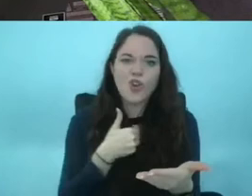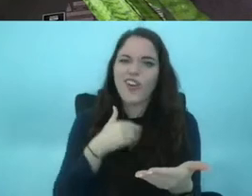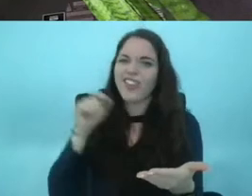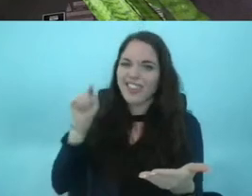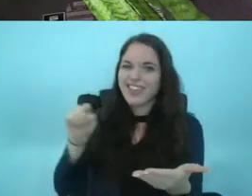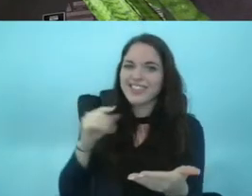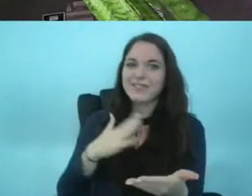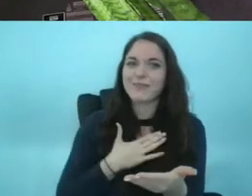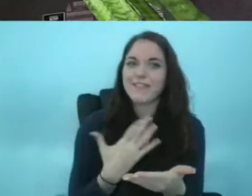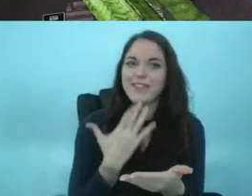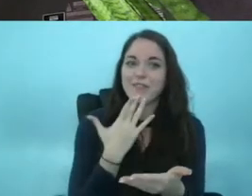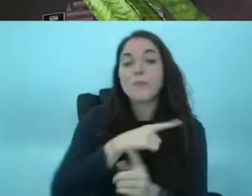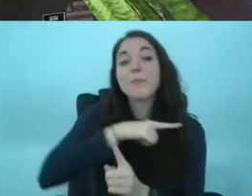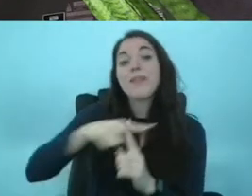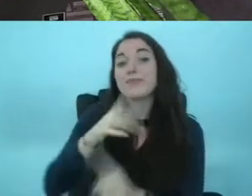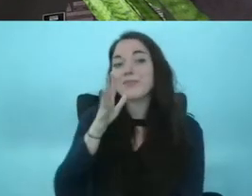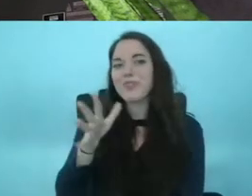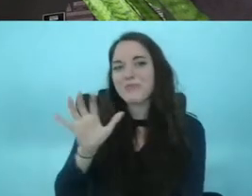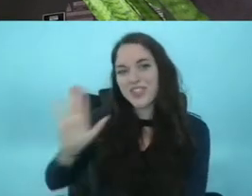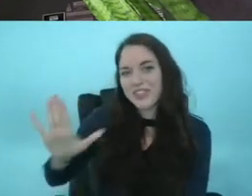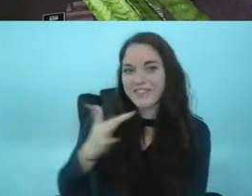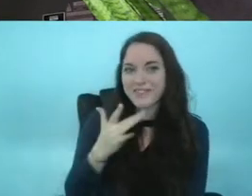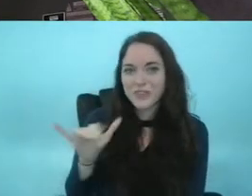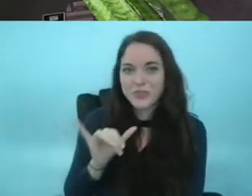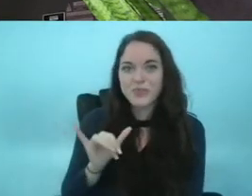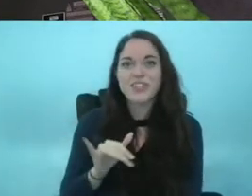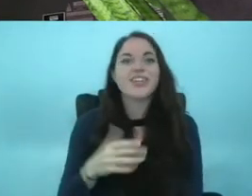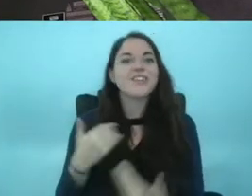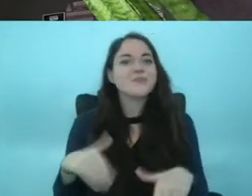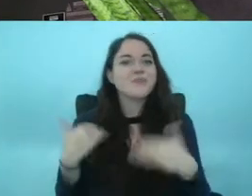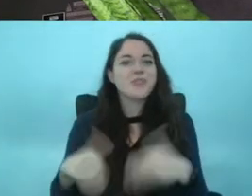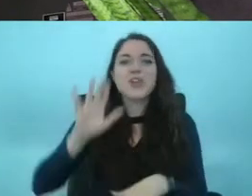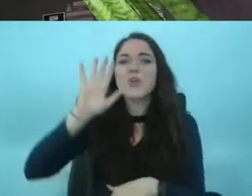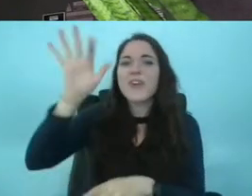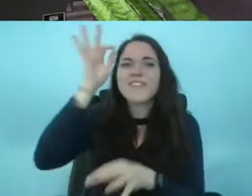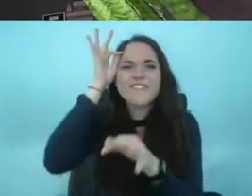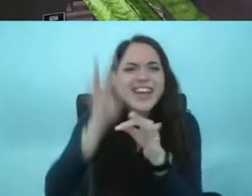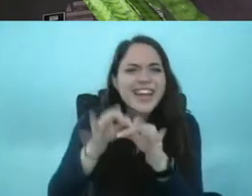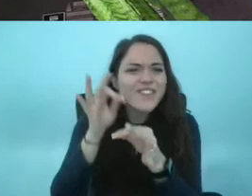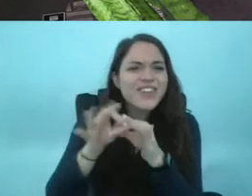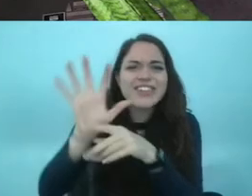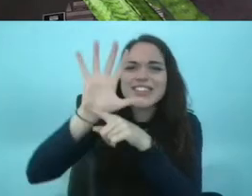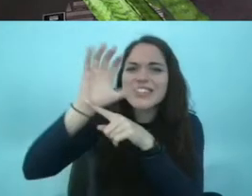too. Great is your faithfulness.